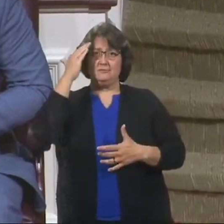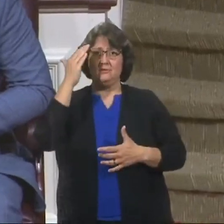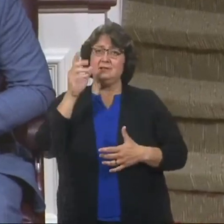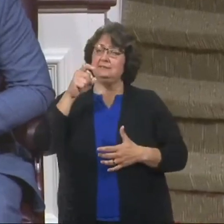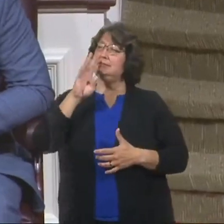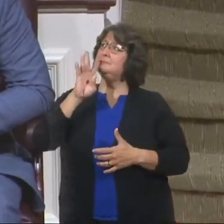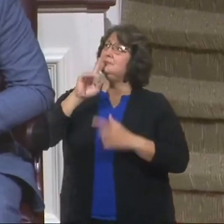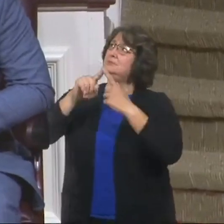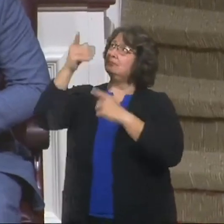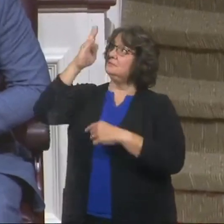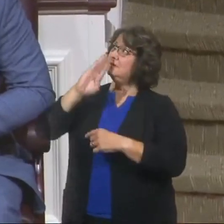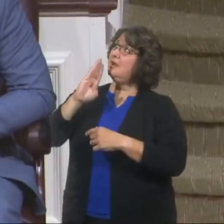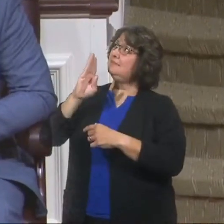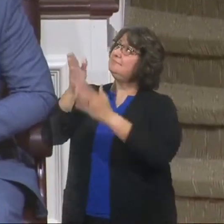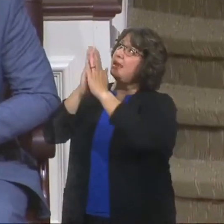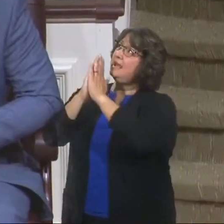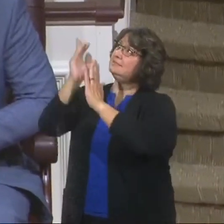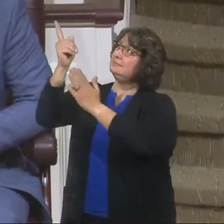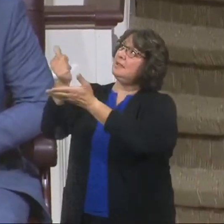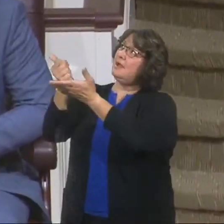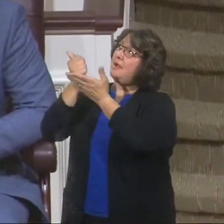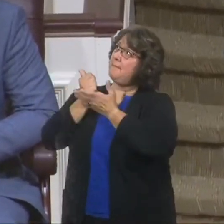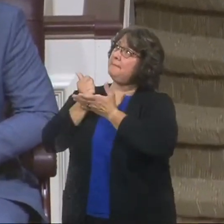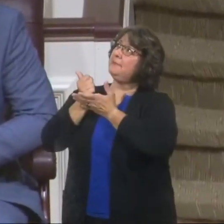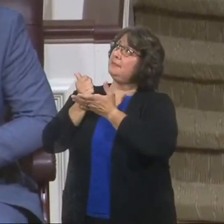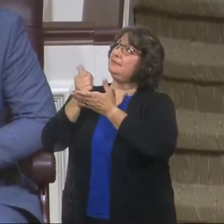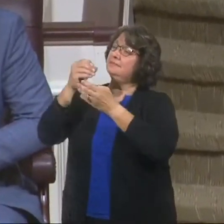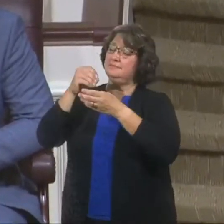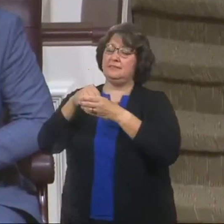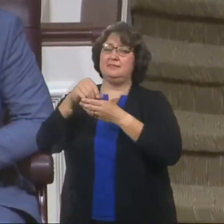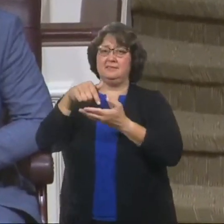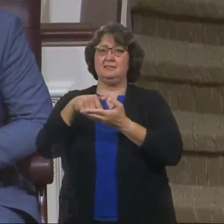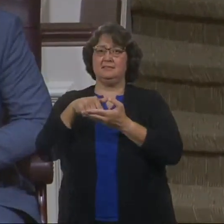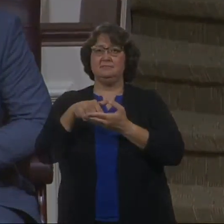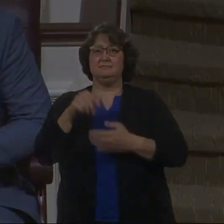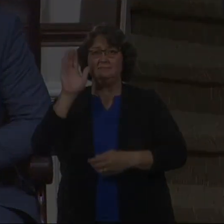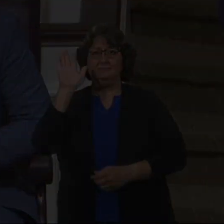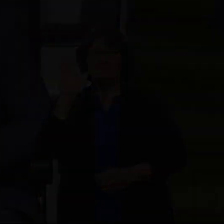back to him and ask him for his help in that area. Would you lift your hand? Anybody like that?